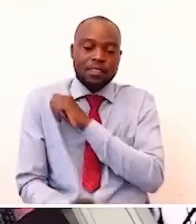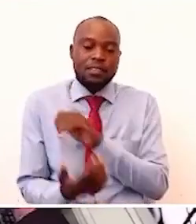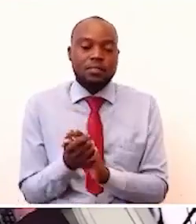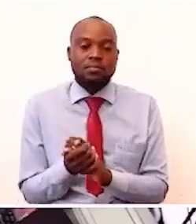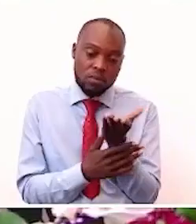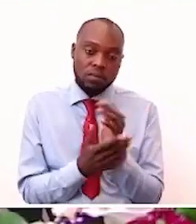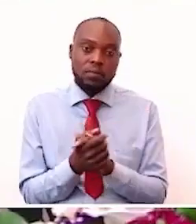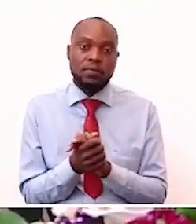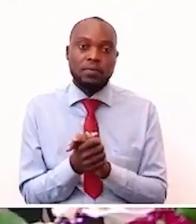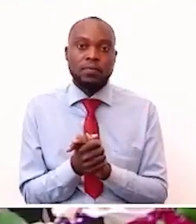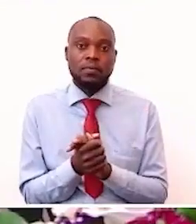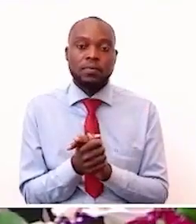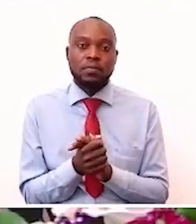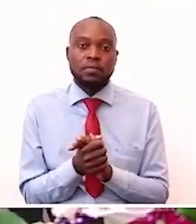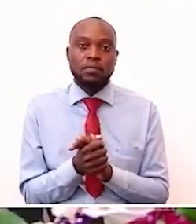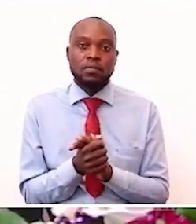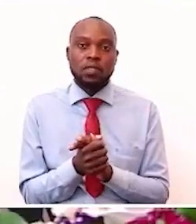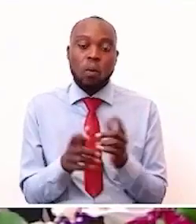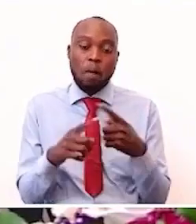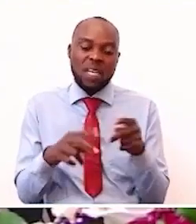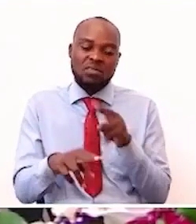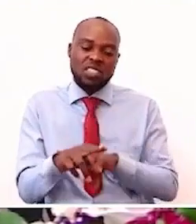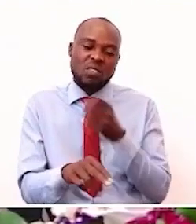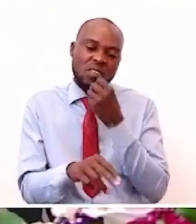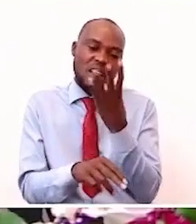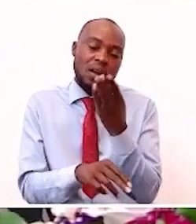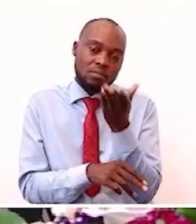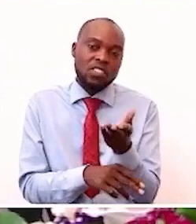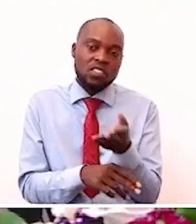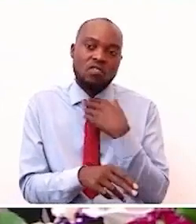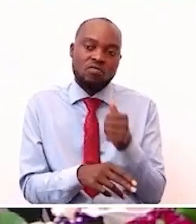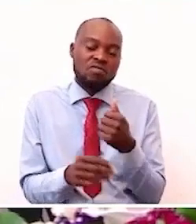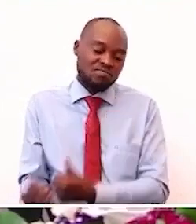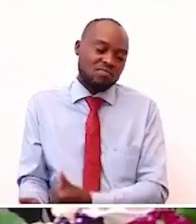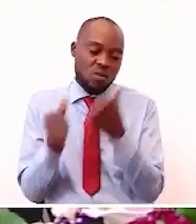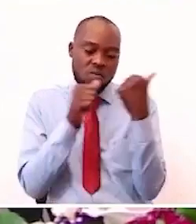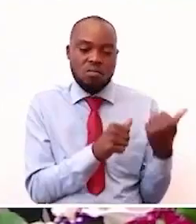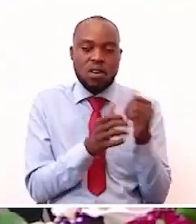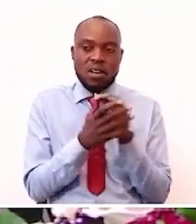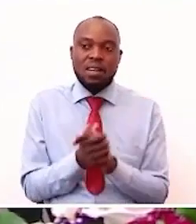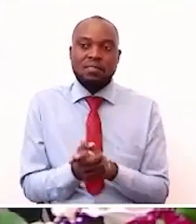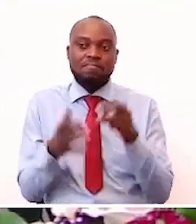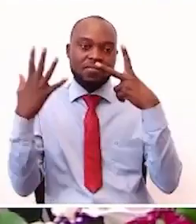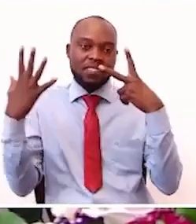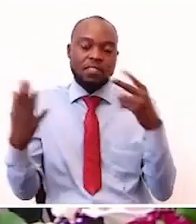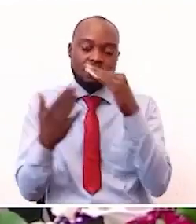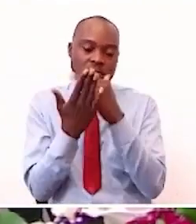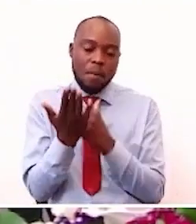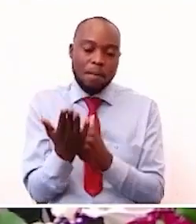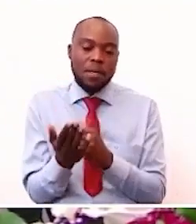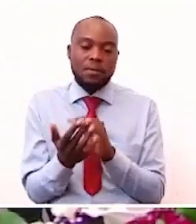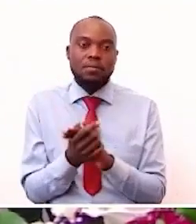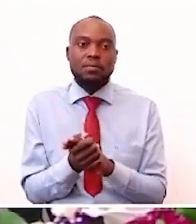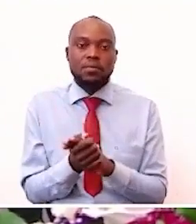work. And in terms of answering you, I think I just go back to what we, as the 7 members of the Stop the Bleeding Consortium,